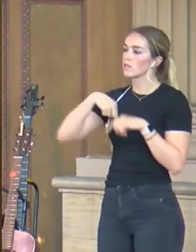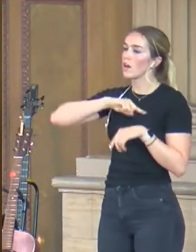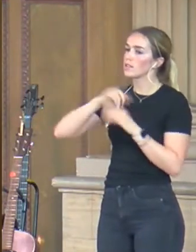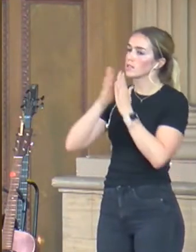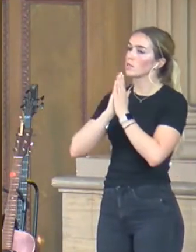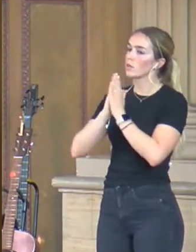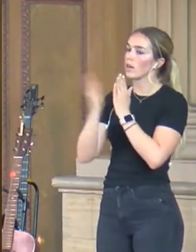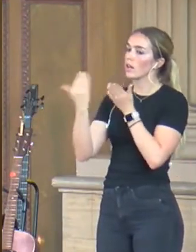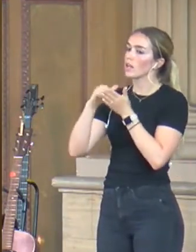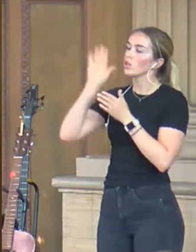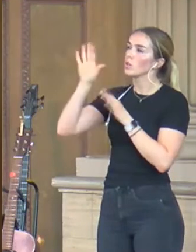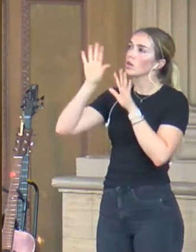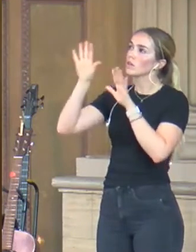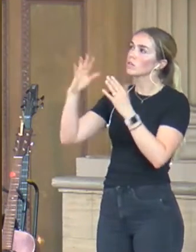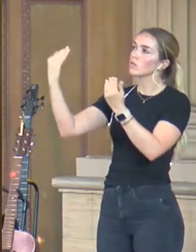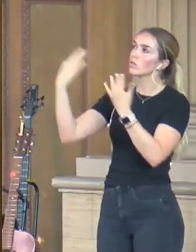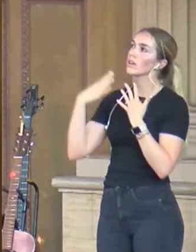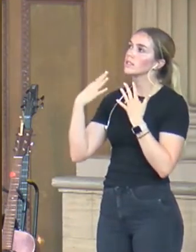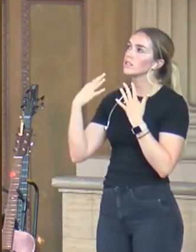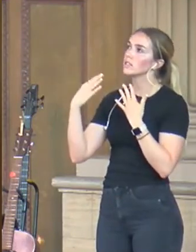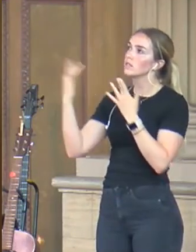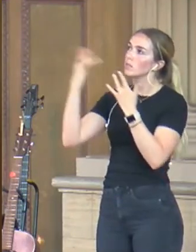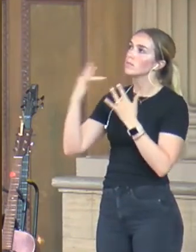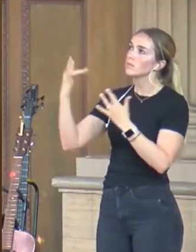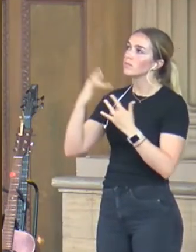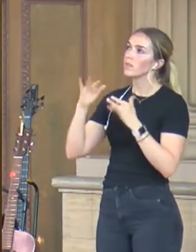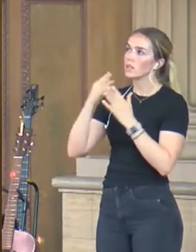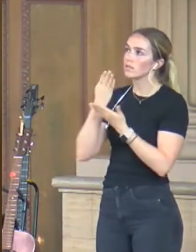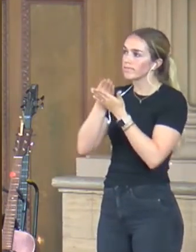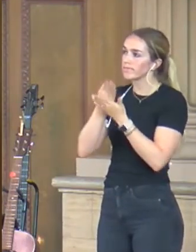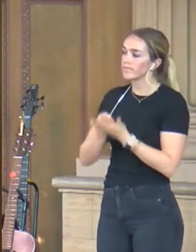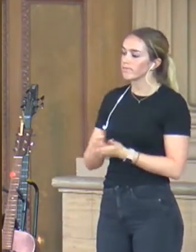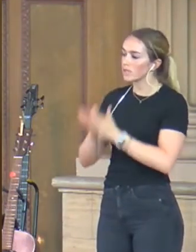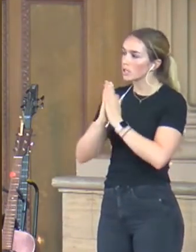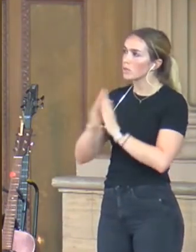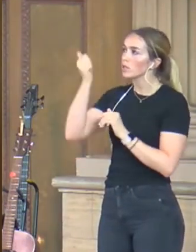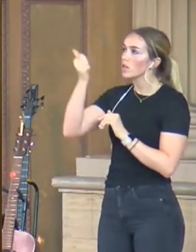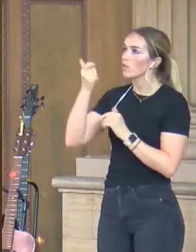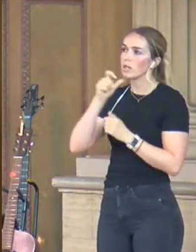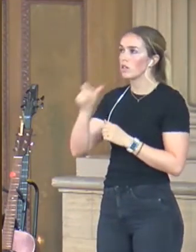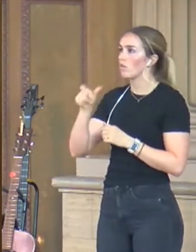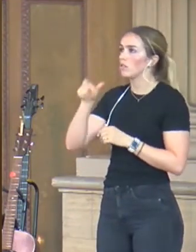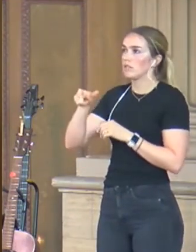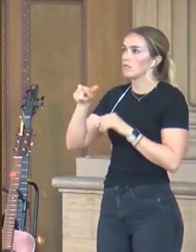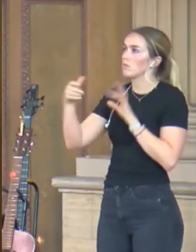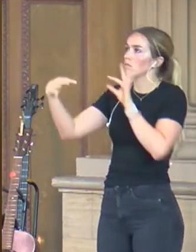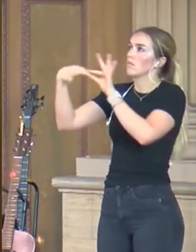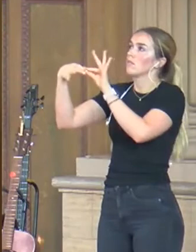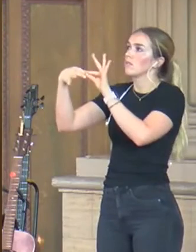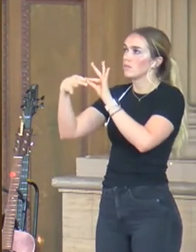Again your grace and mercy is evident as you invite us to pray this to you when we don't even deserve to be in your presence.